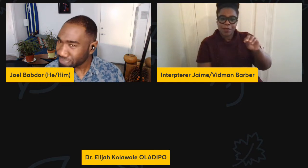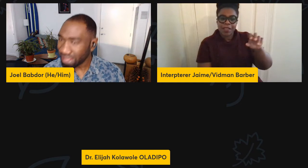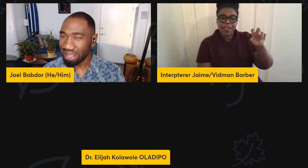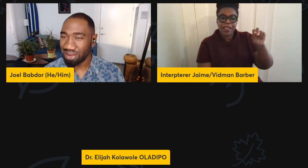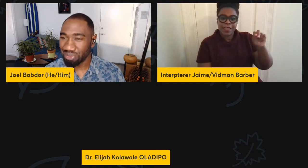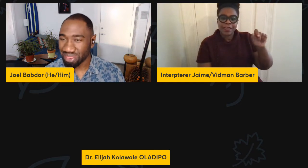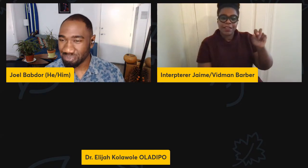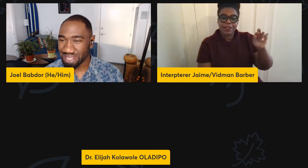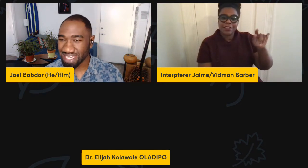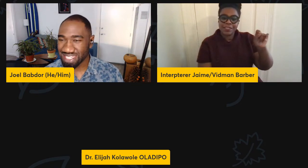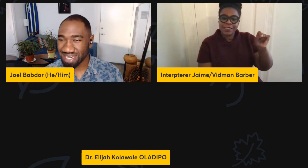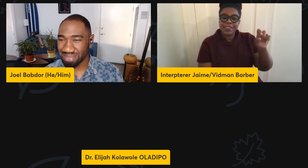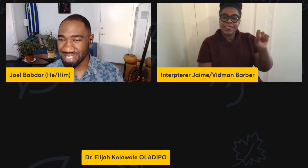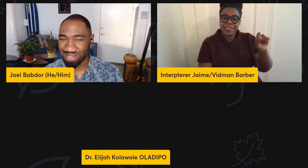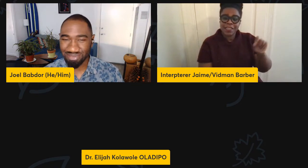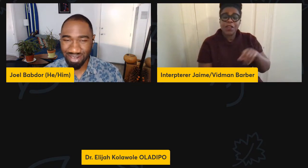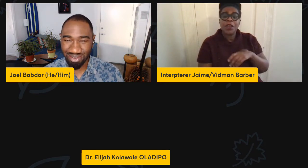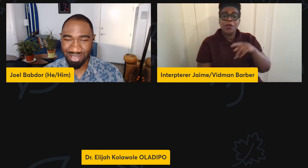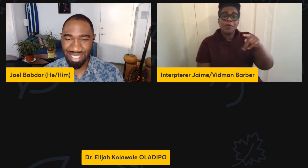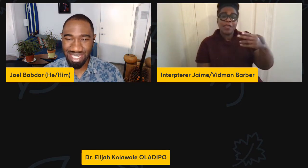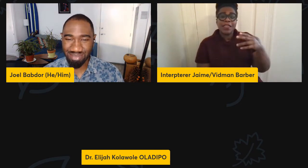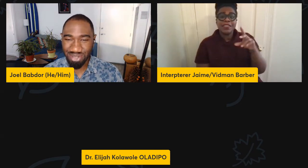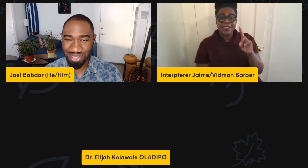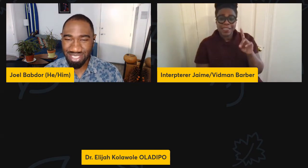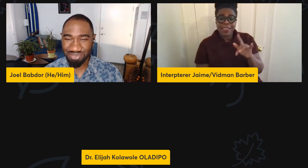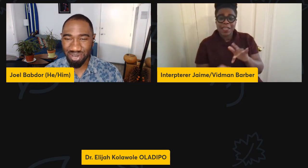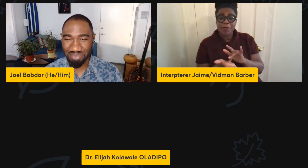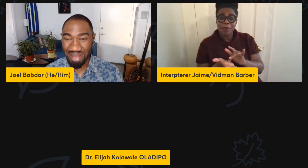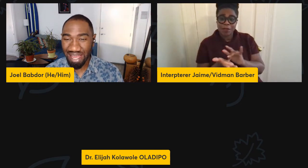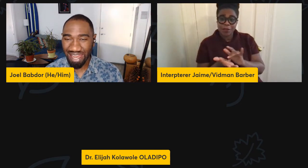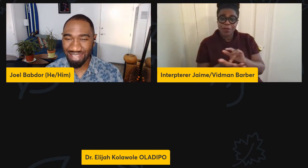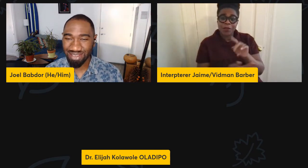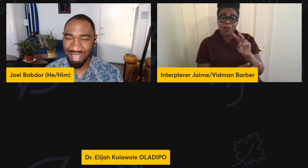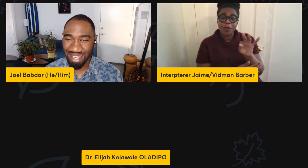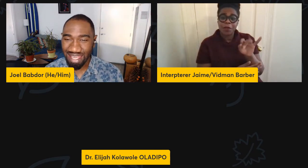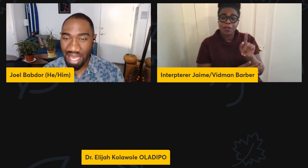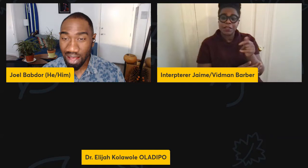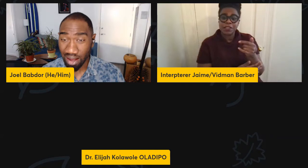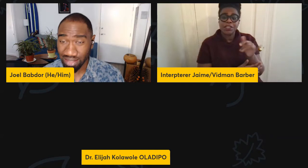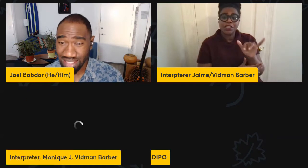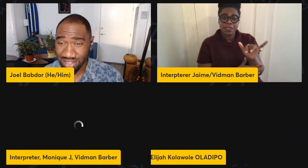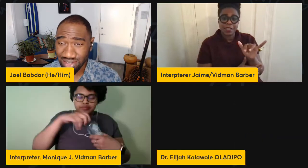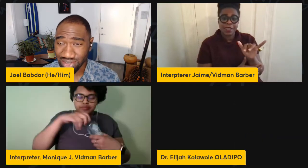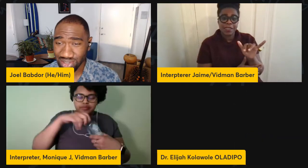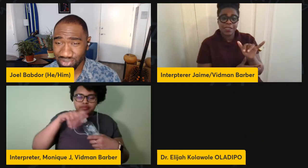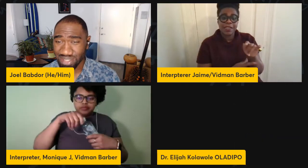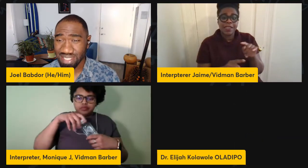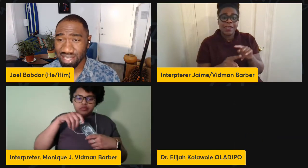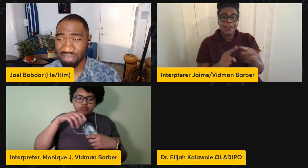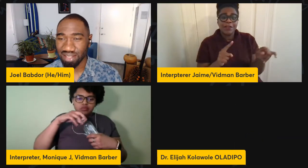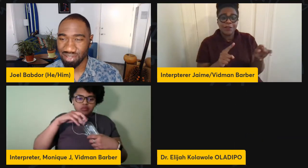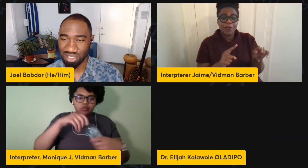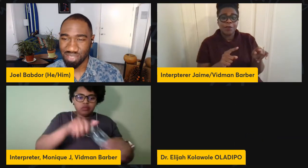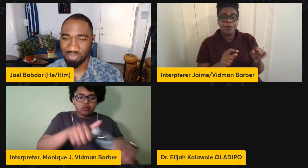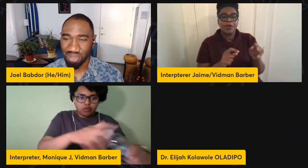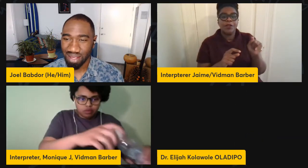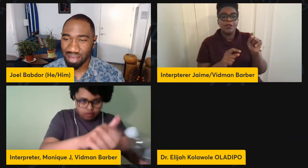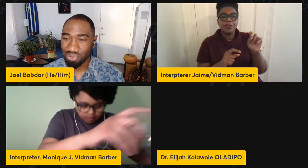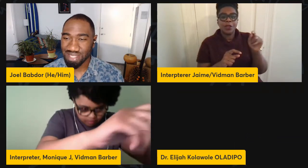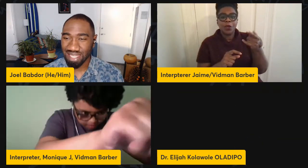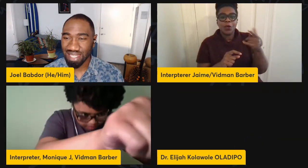IUSTRC with a PhD in medical virology and immunology from Ladoke Onkitolo University of